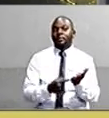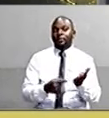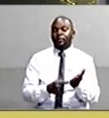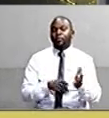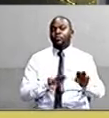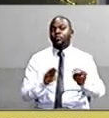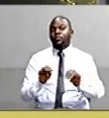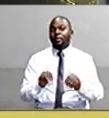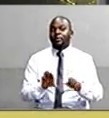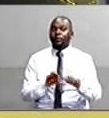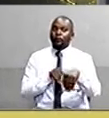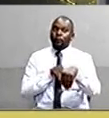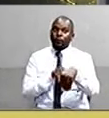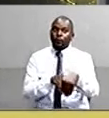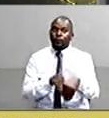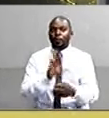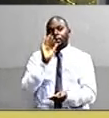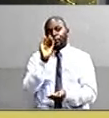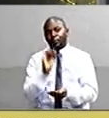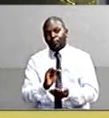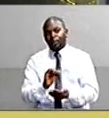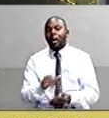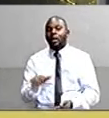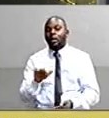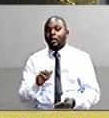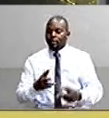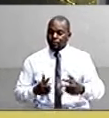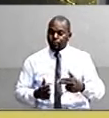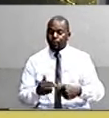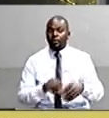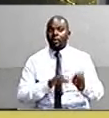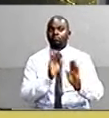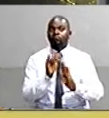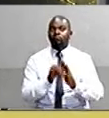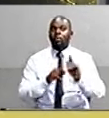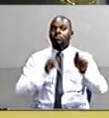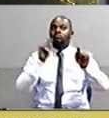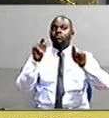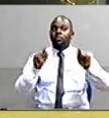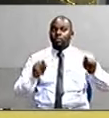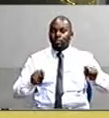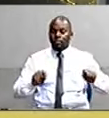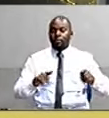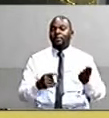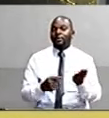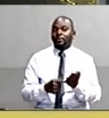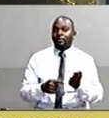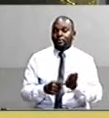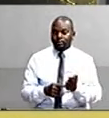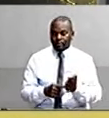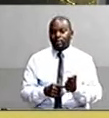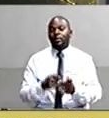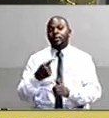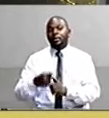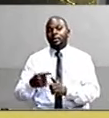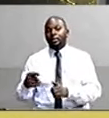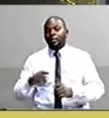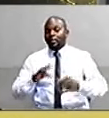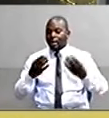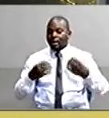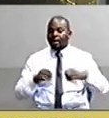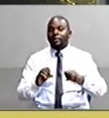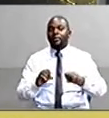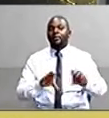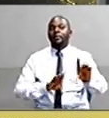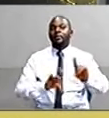further reduce traffic jam in the city. While launching the program to roll out this technology at City Hall in Kampala, the Acting Deputy Executive